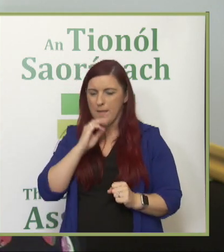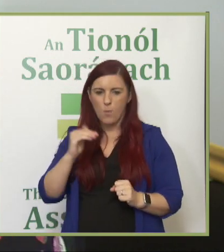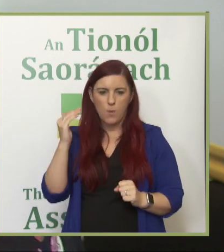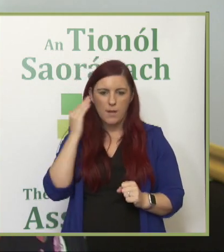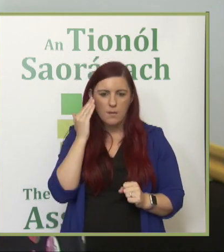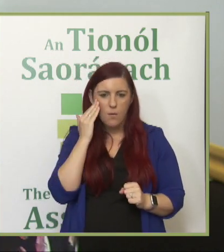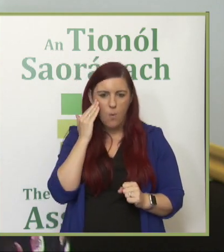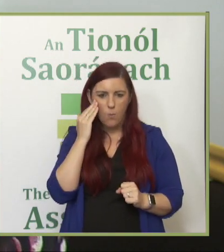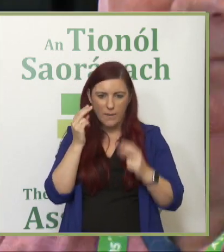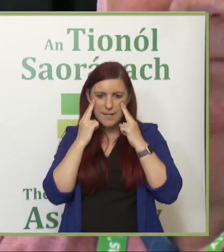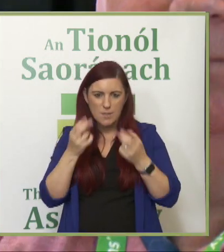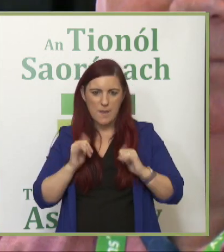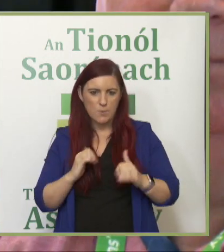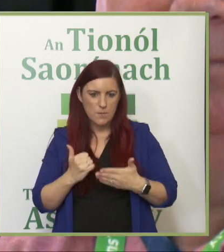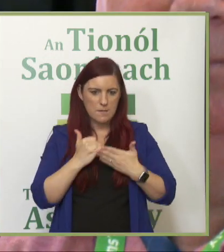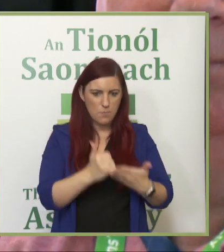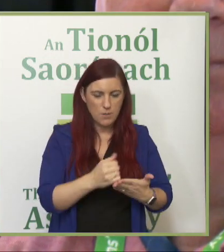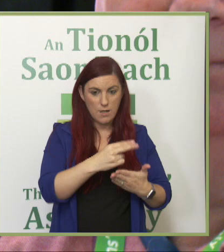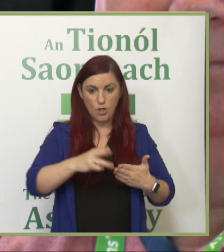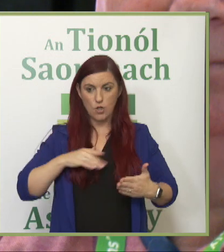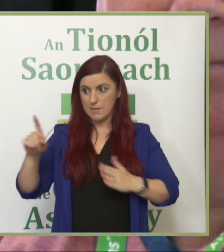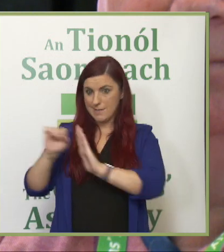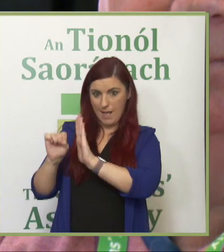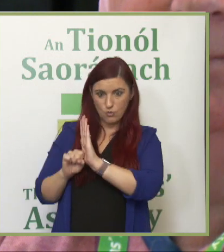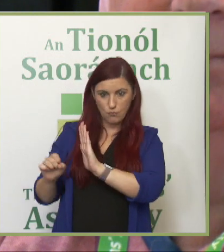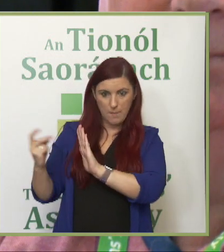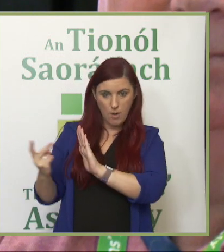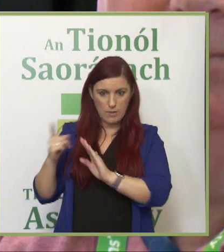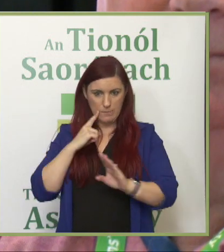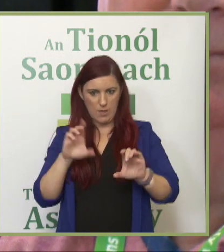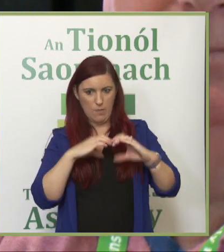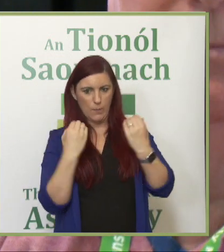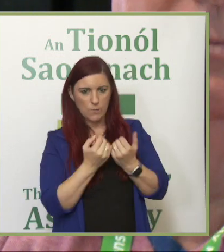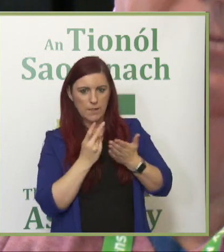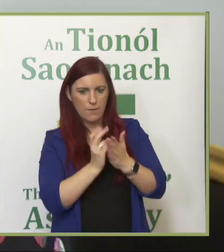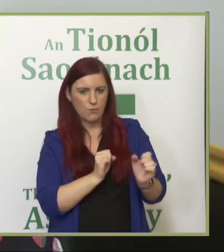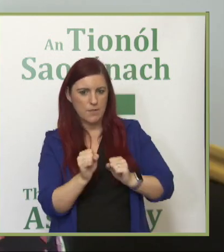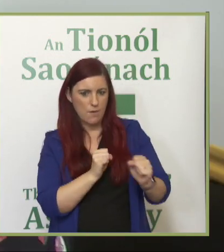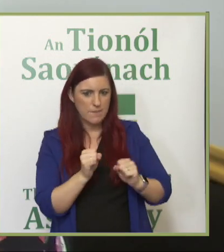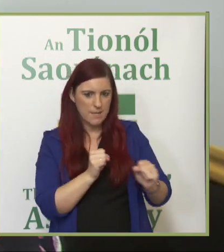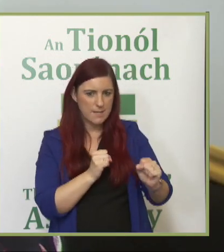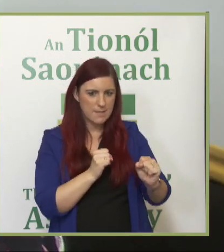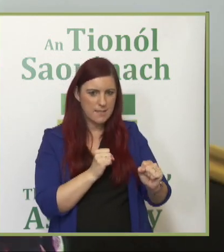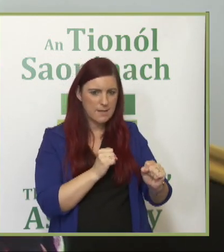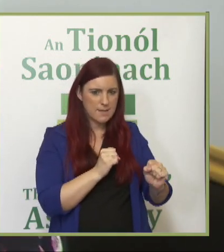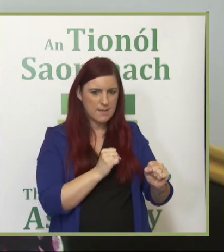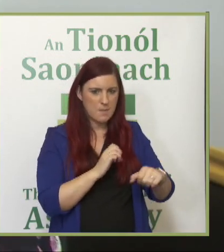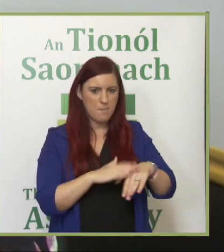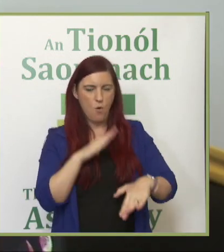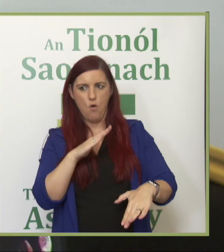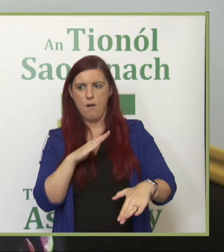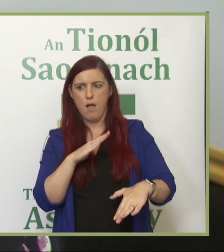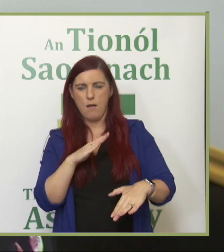need to be supporting not just our statutory health services, but our community and voluntary services to be more in the